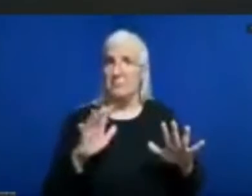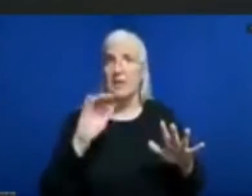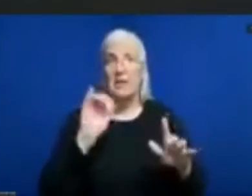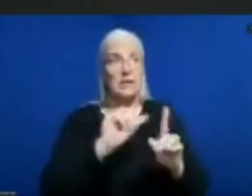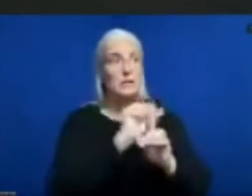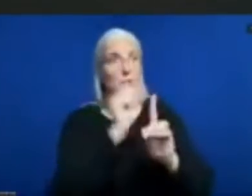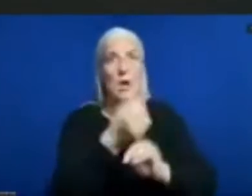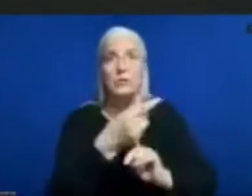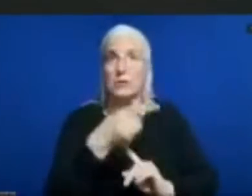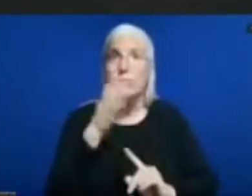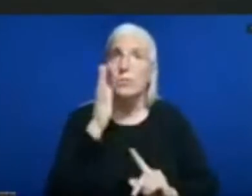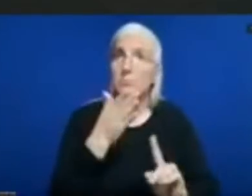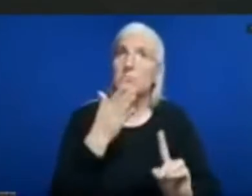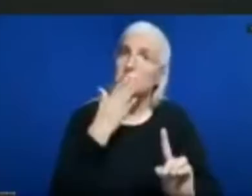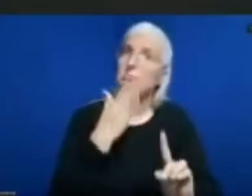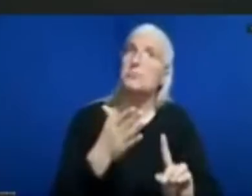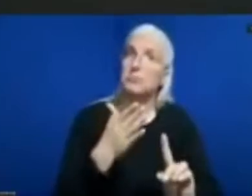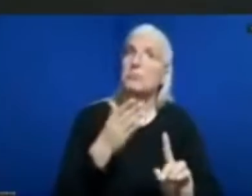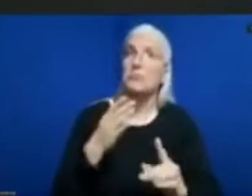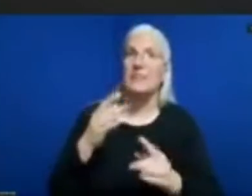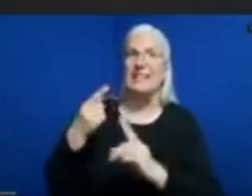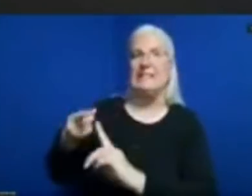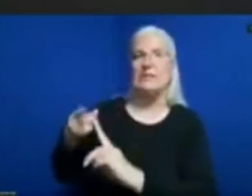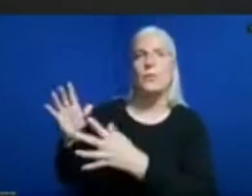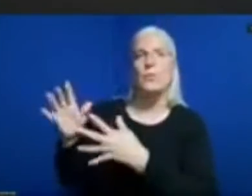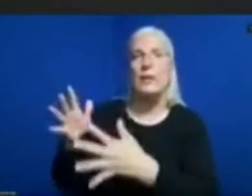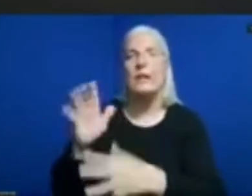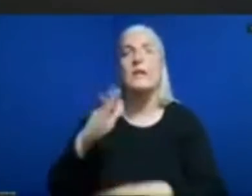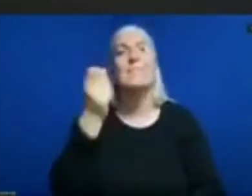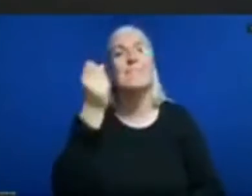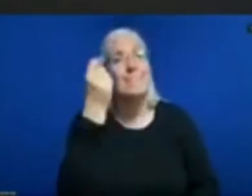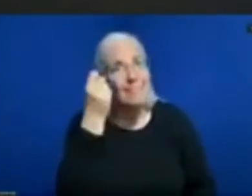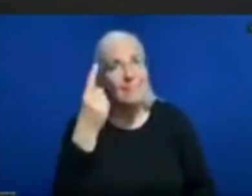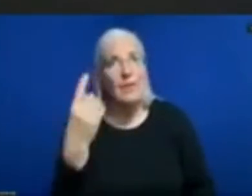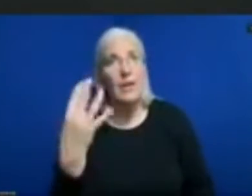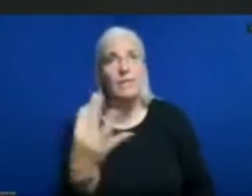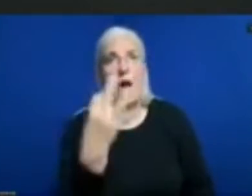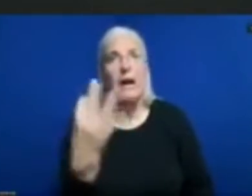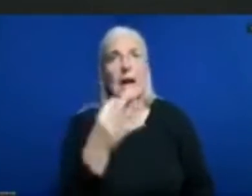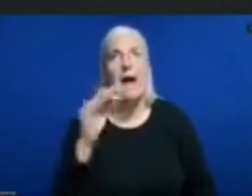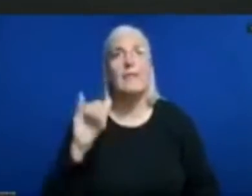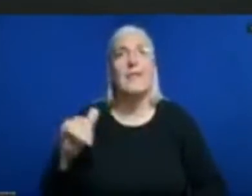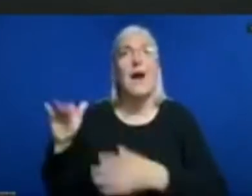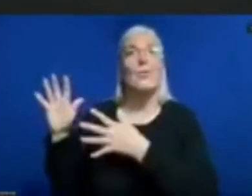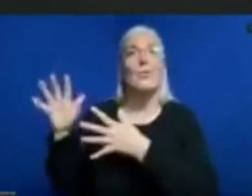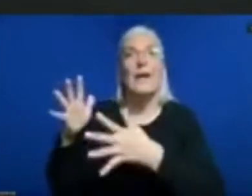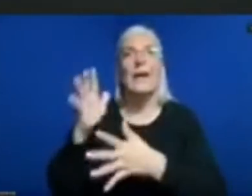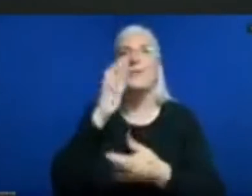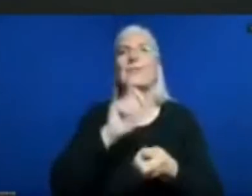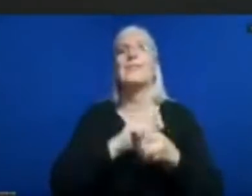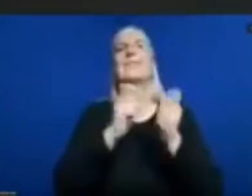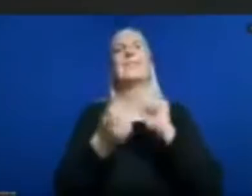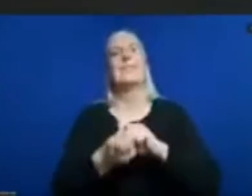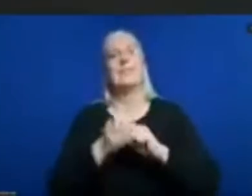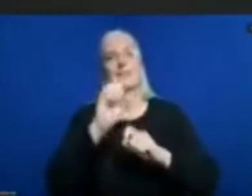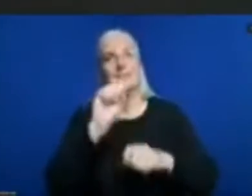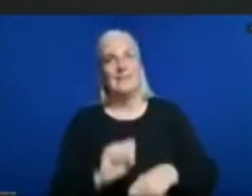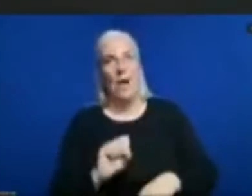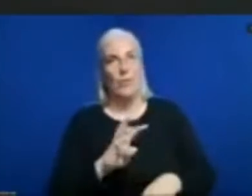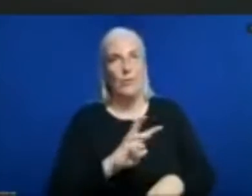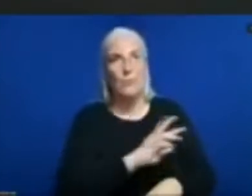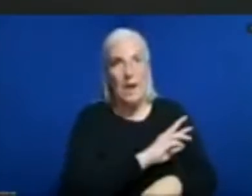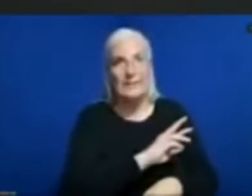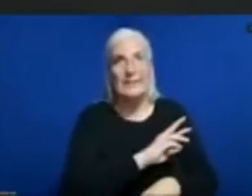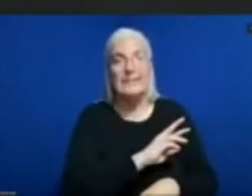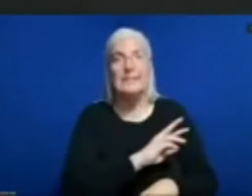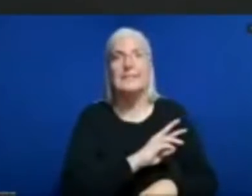around to the southwest again on Friday. We're not looking at any major events or anything like that, but the winds will probably come up